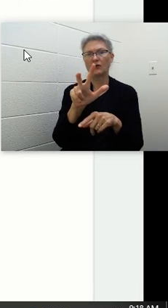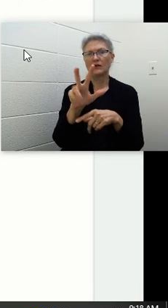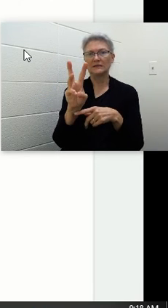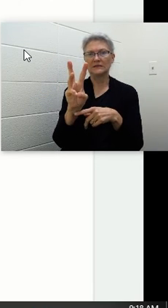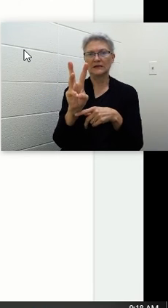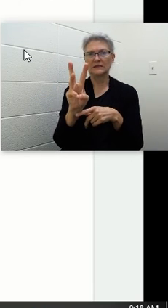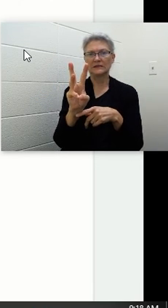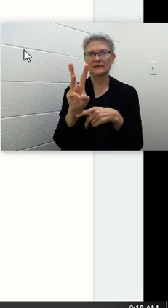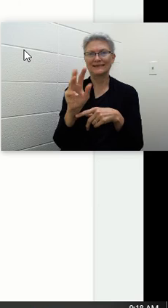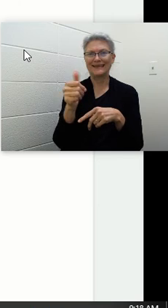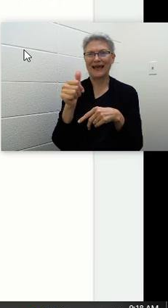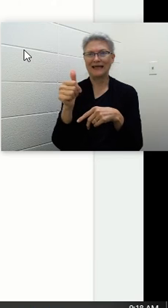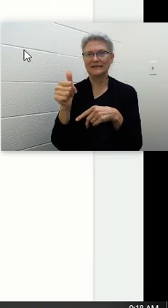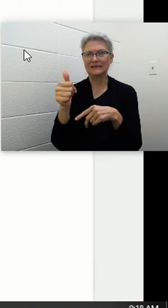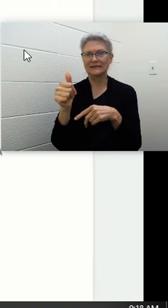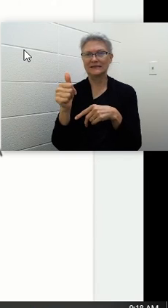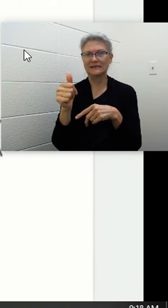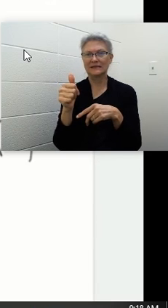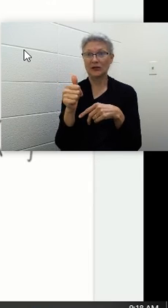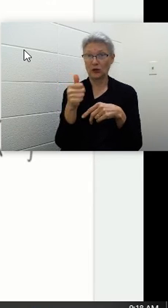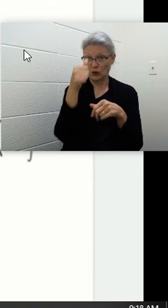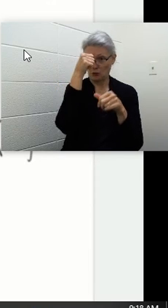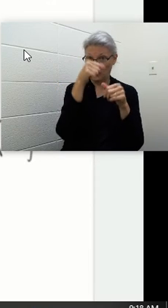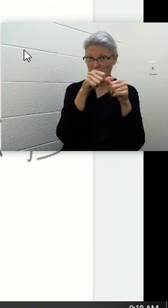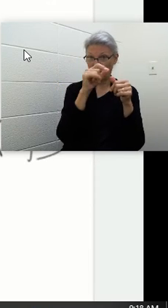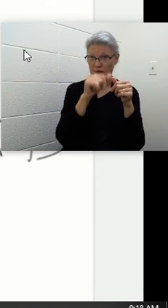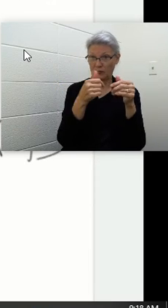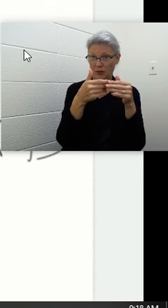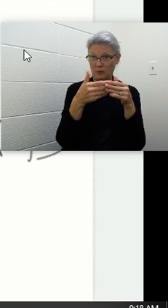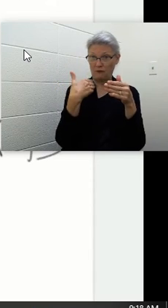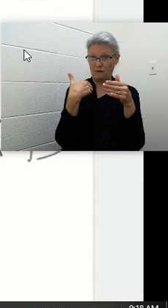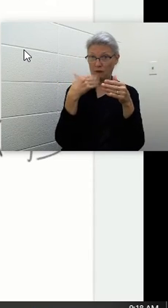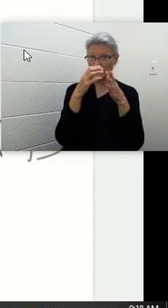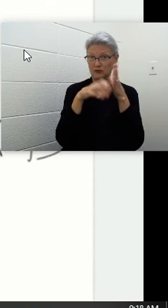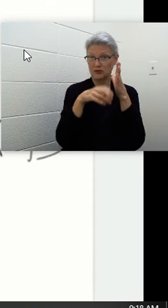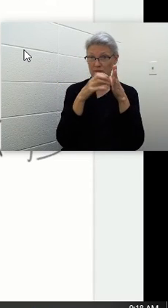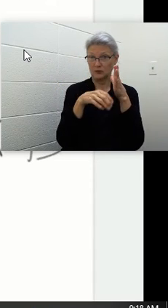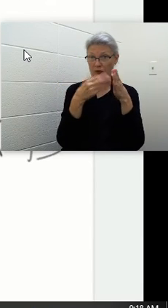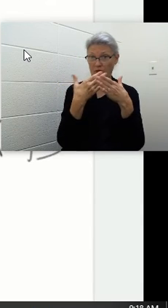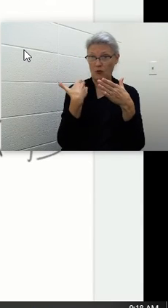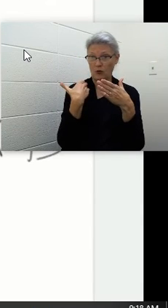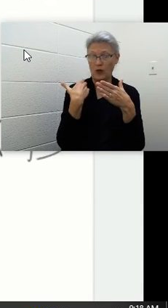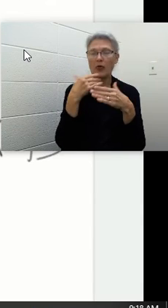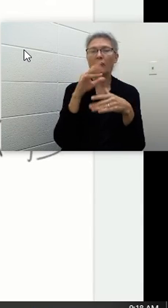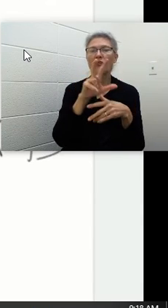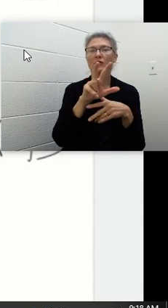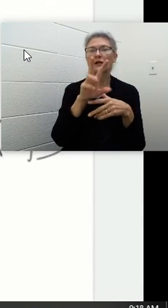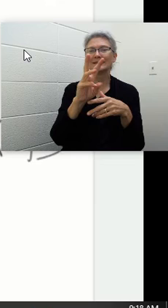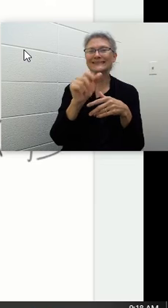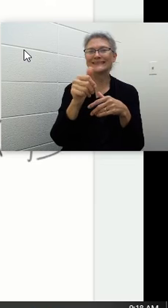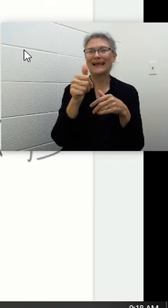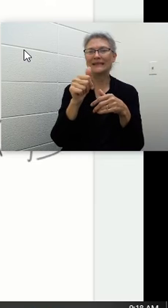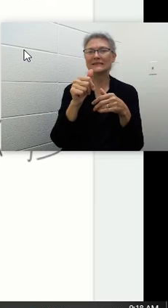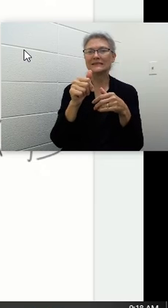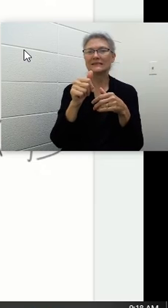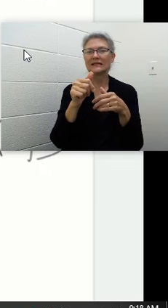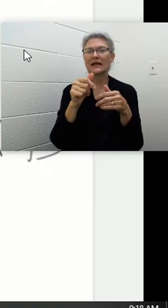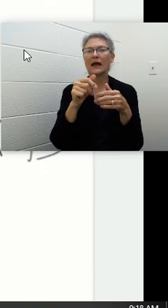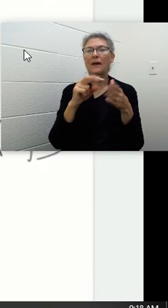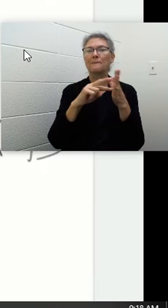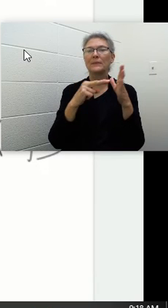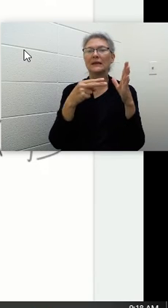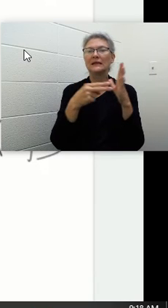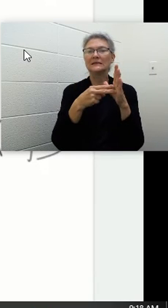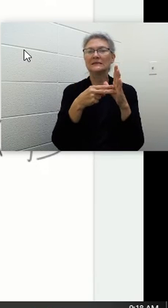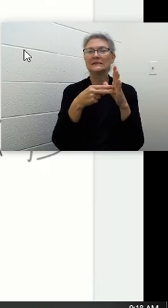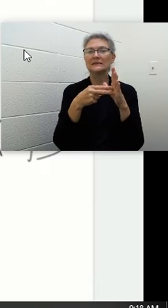36 tens. Oh, and if you can even remember from the previous chapter, 36 tens, my goodness gracious, think about the